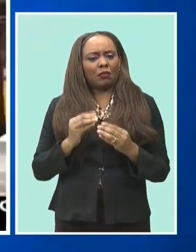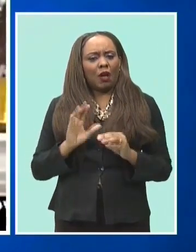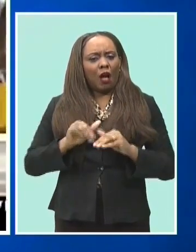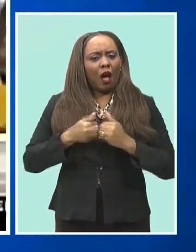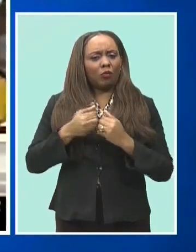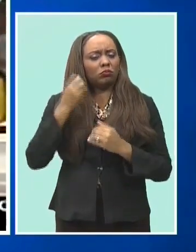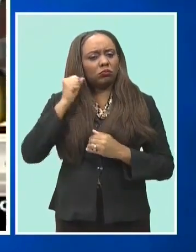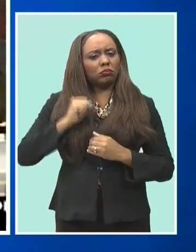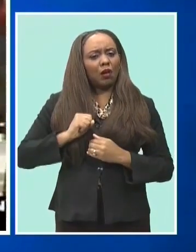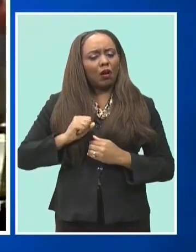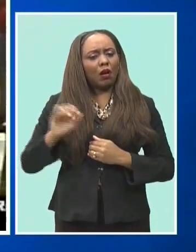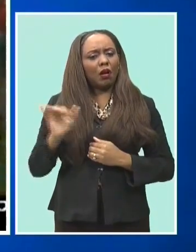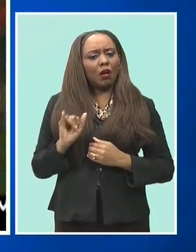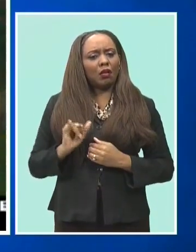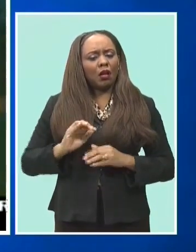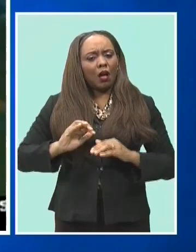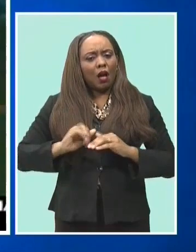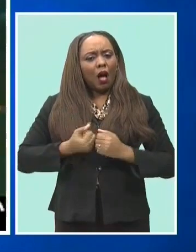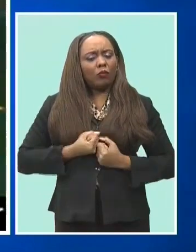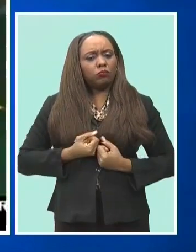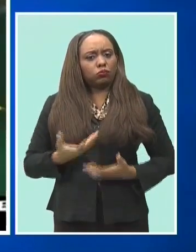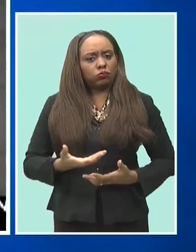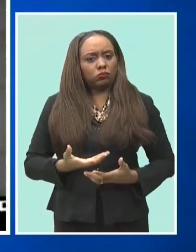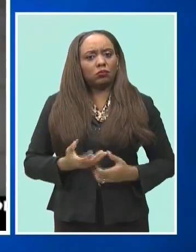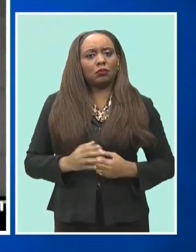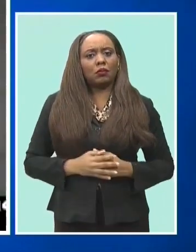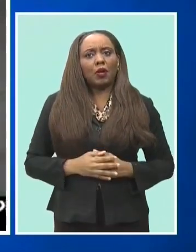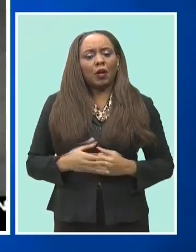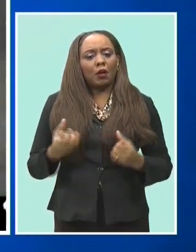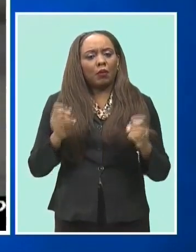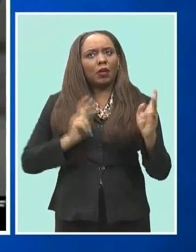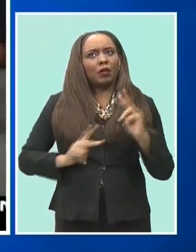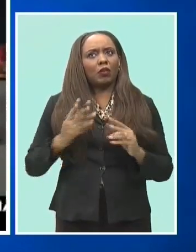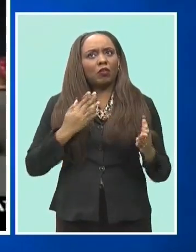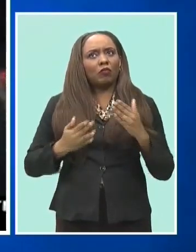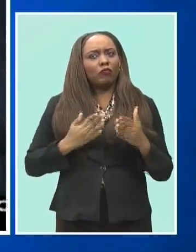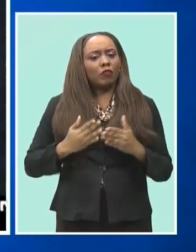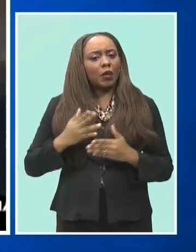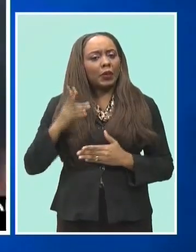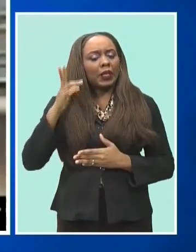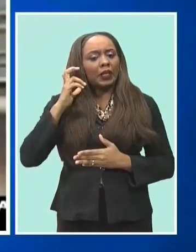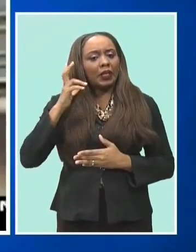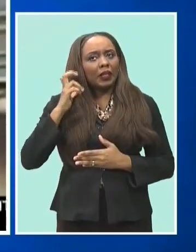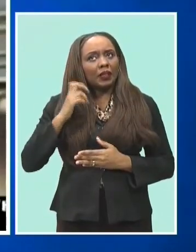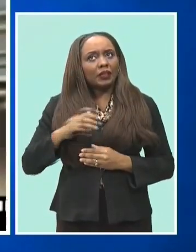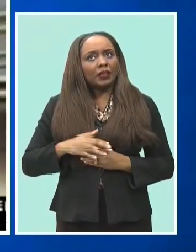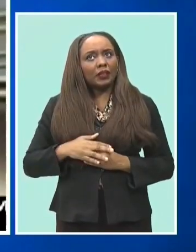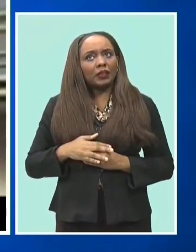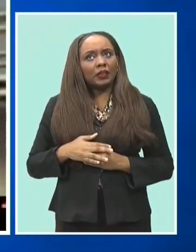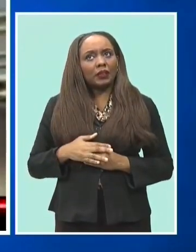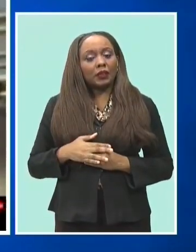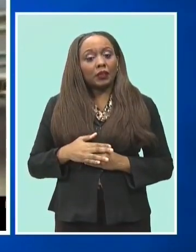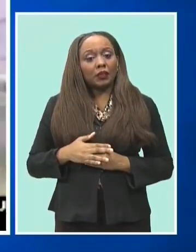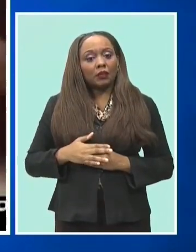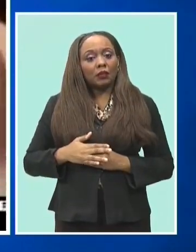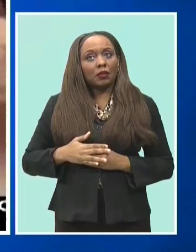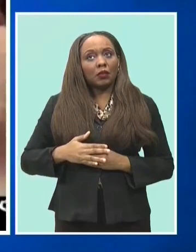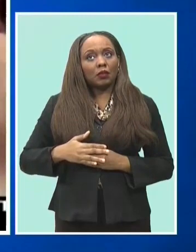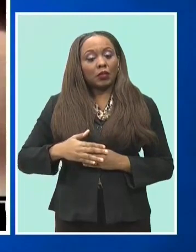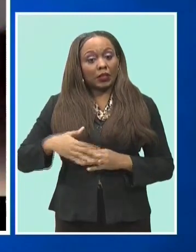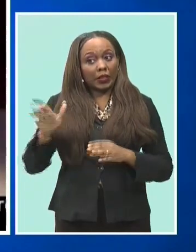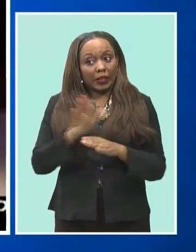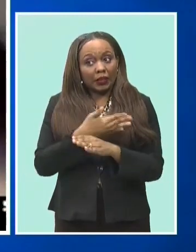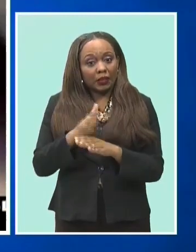license taken before. Many early radio listeners may be familiar with this version. From the